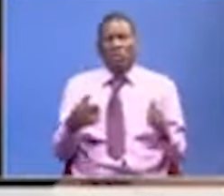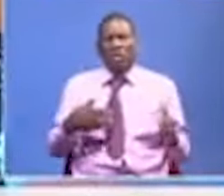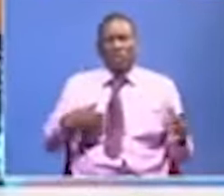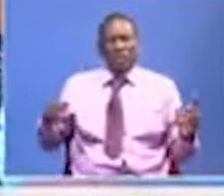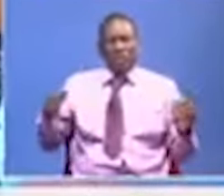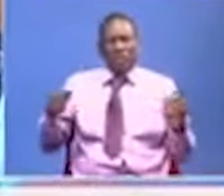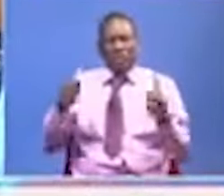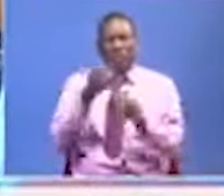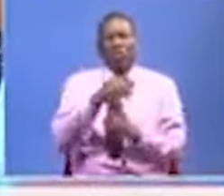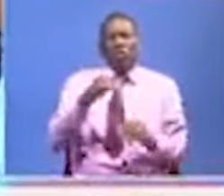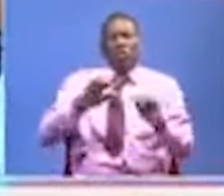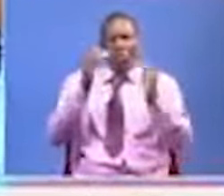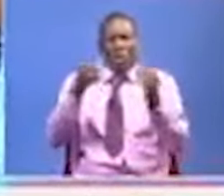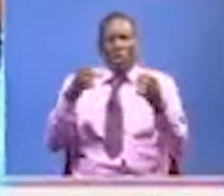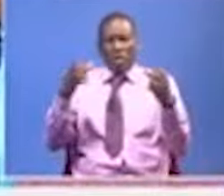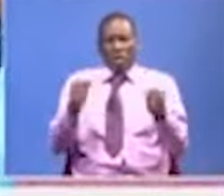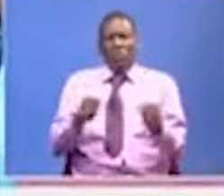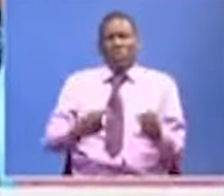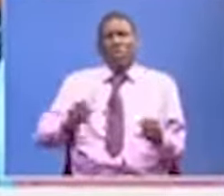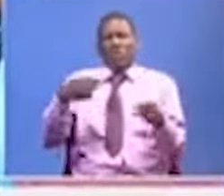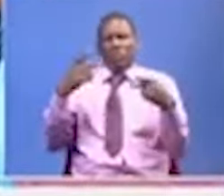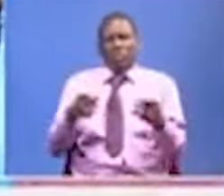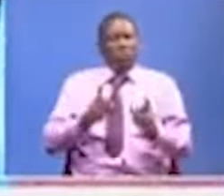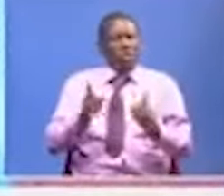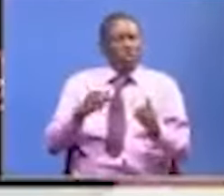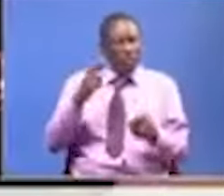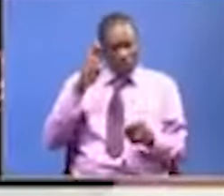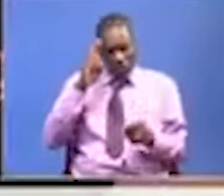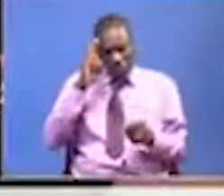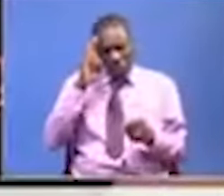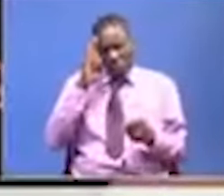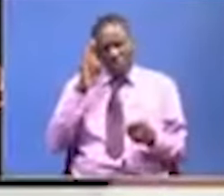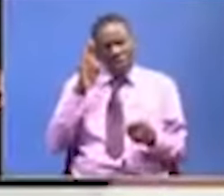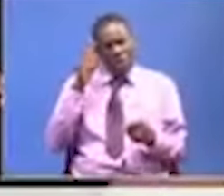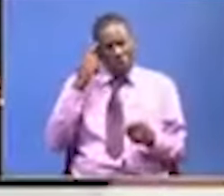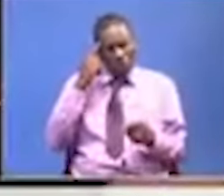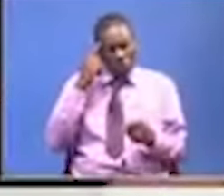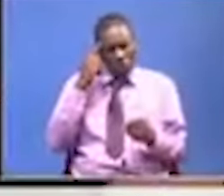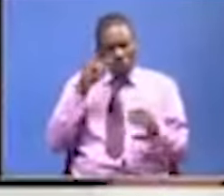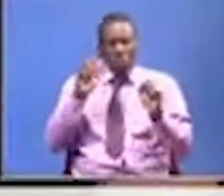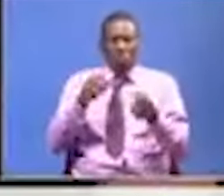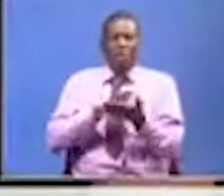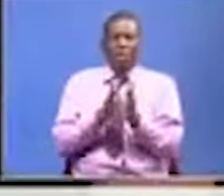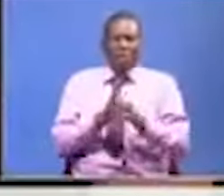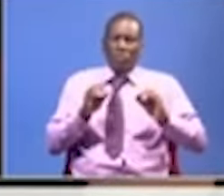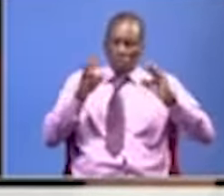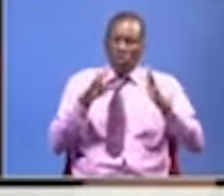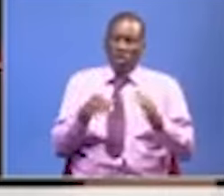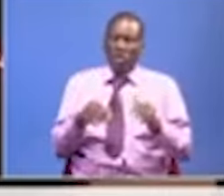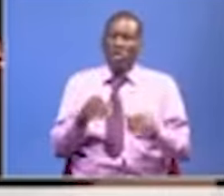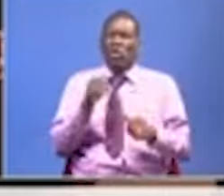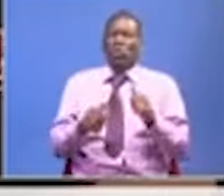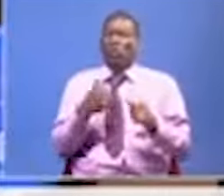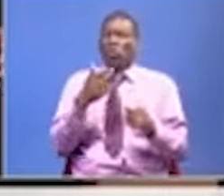World Cup. You are the first ones. Did you ever dream or even imagine that you would be the coach that takes the first Kenyan team